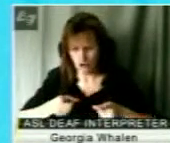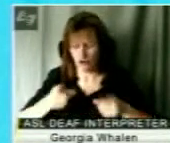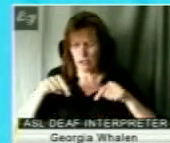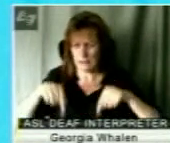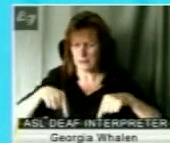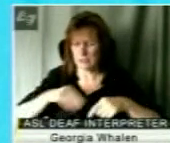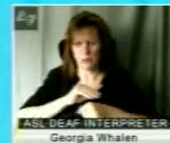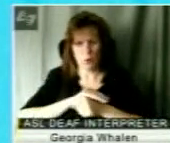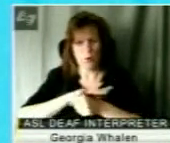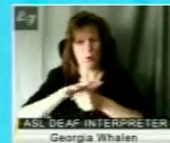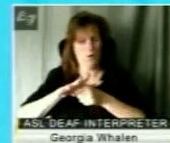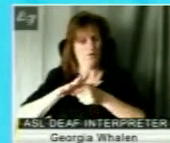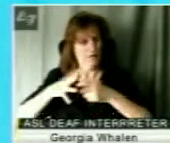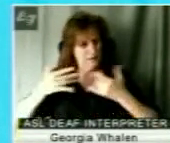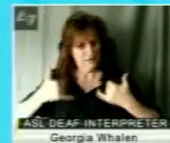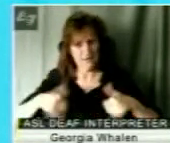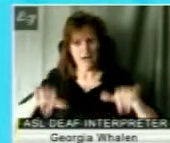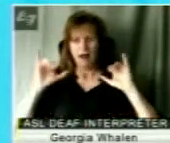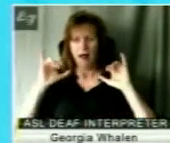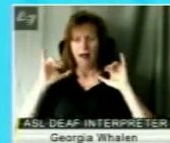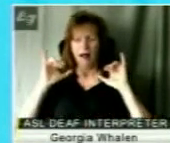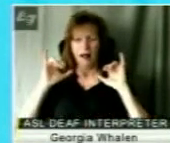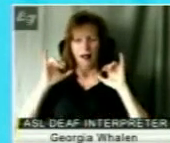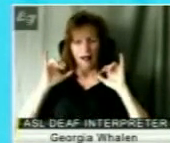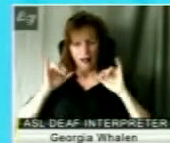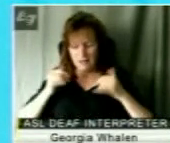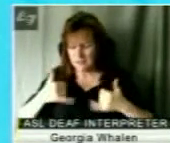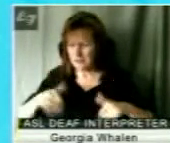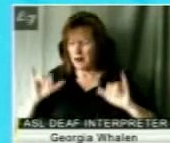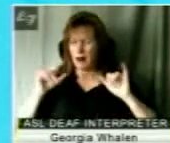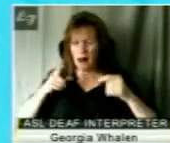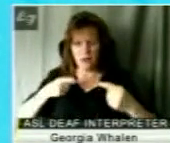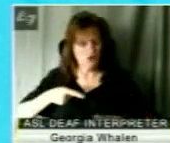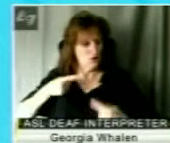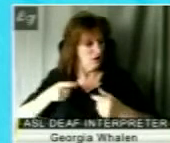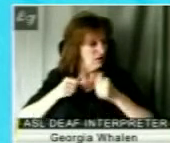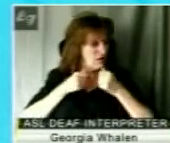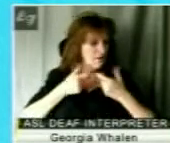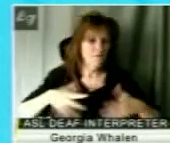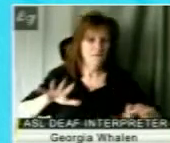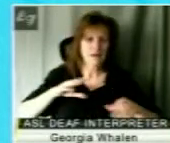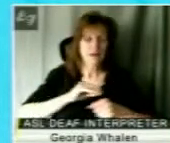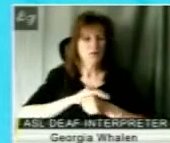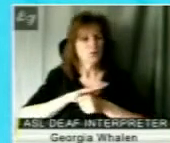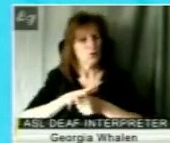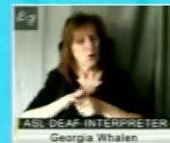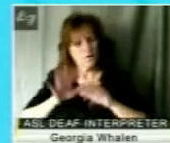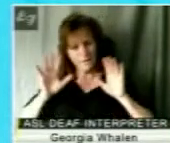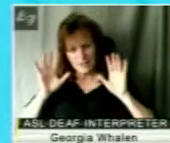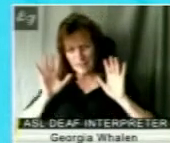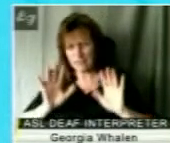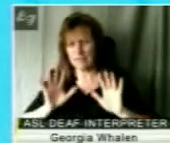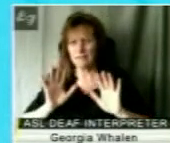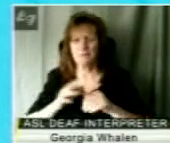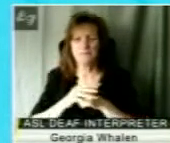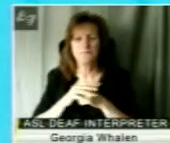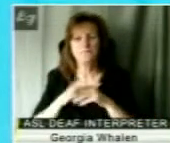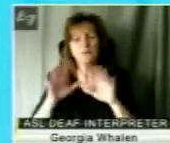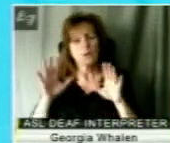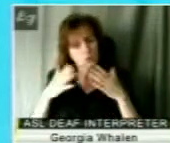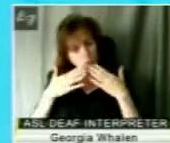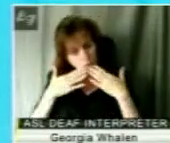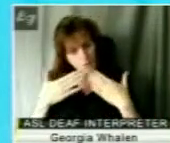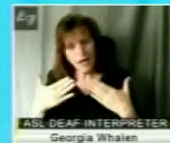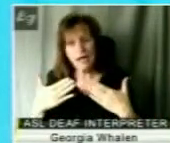still in the middle of and not yet out of. And so thank you for all that great work. And I'm going to turn it back to Jasmine